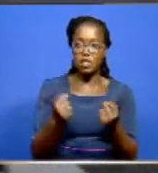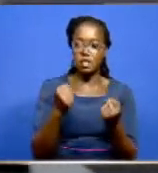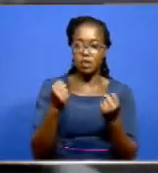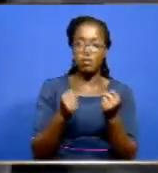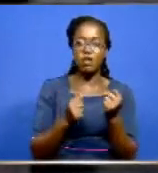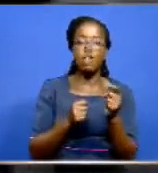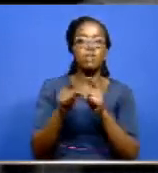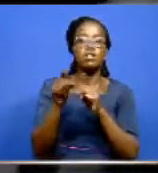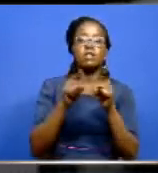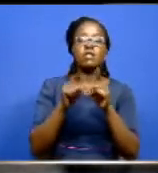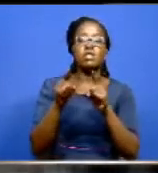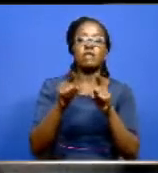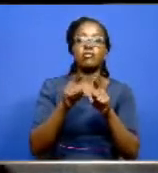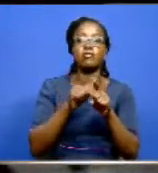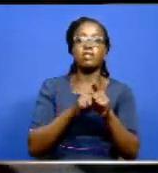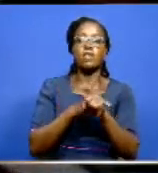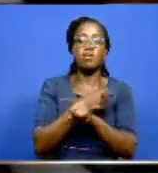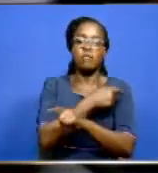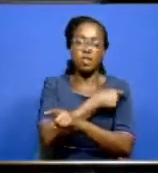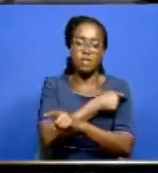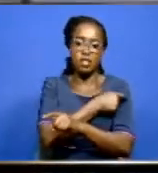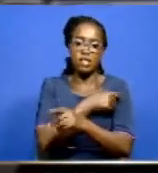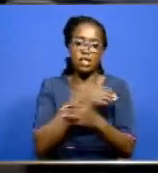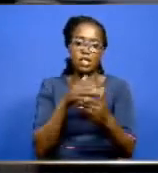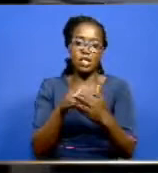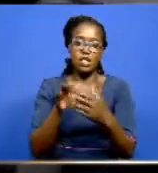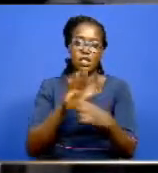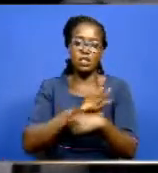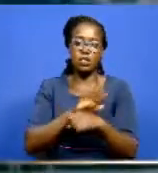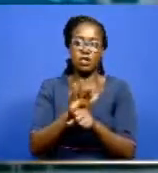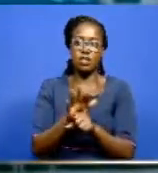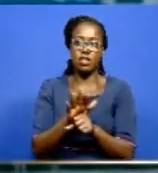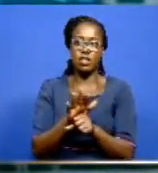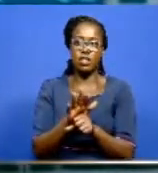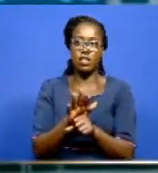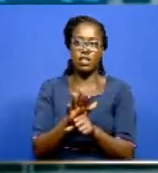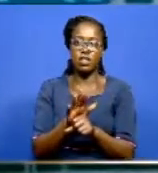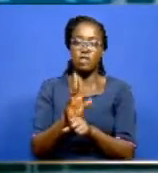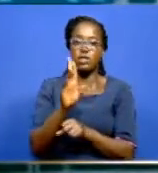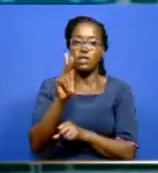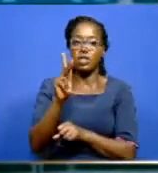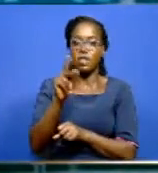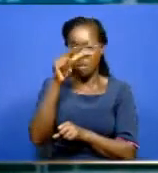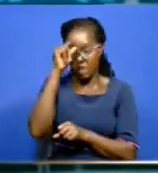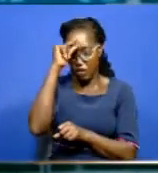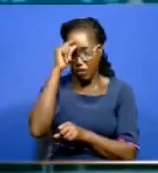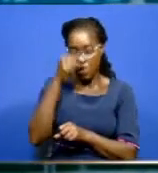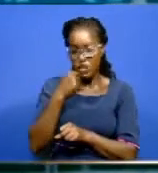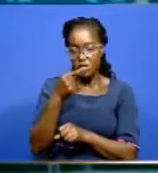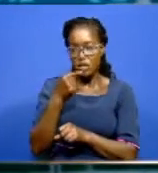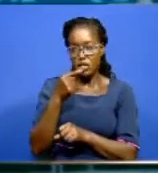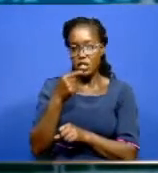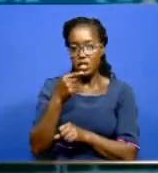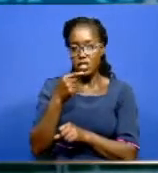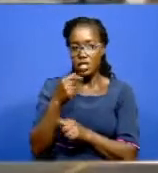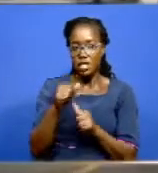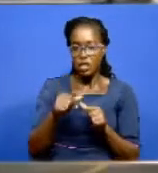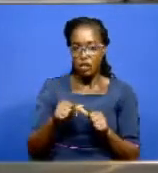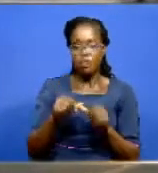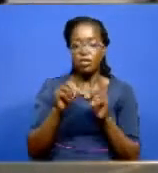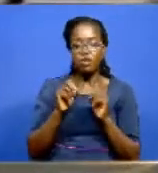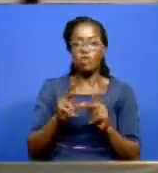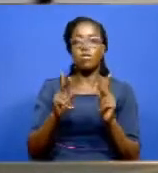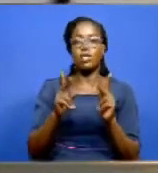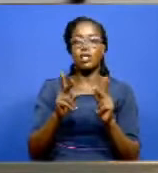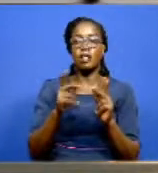travel once they have been vaccinated against COVID-19. The UK government has said it will give the go-ahead for a return